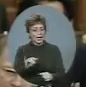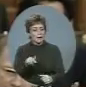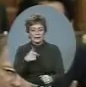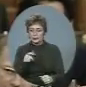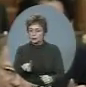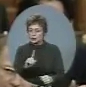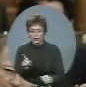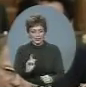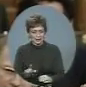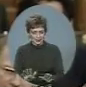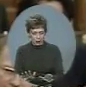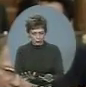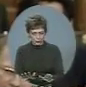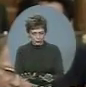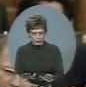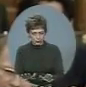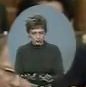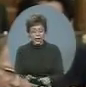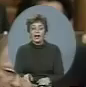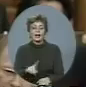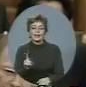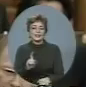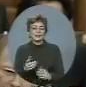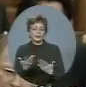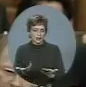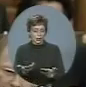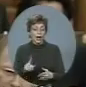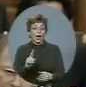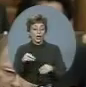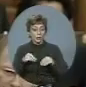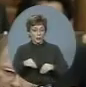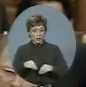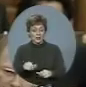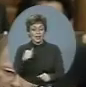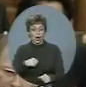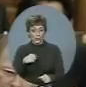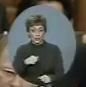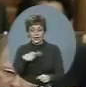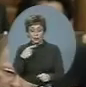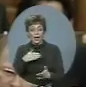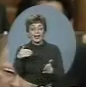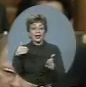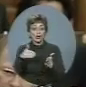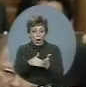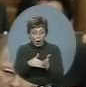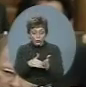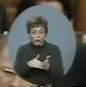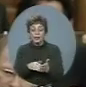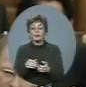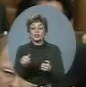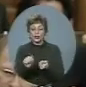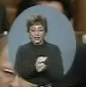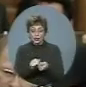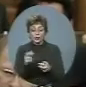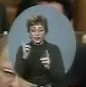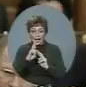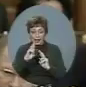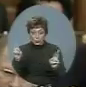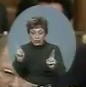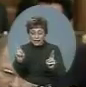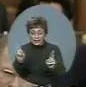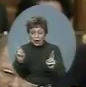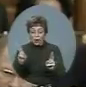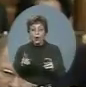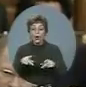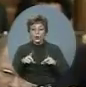Minister tried to tarnish the reputation of a member of this House in a so low manner that I've never seen it in